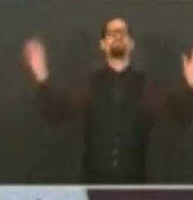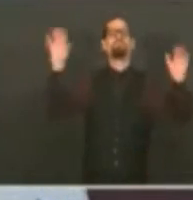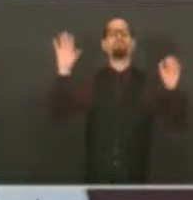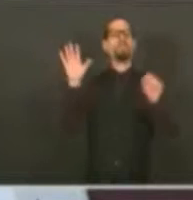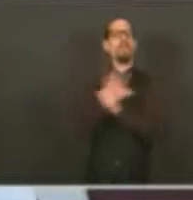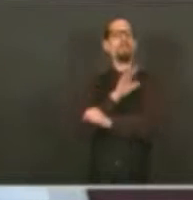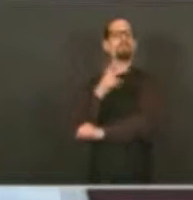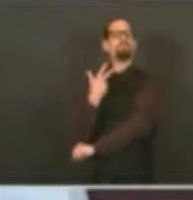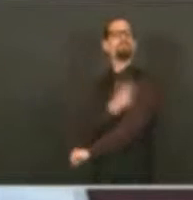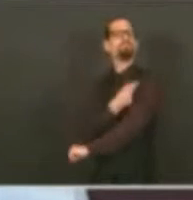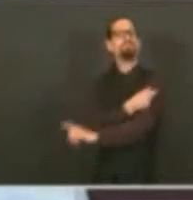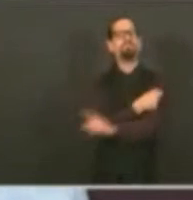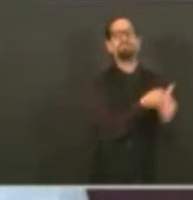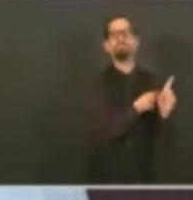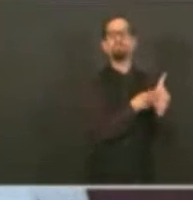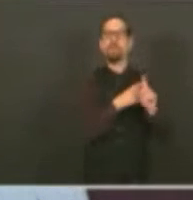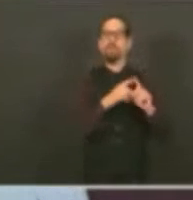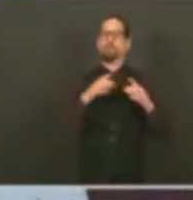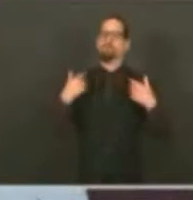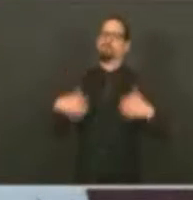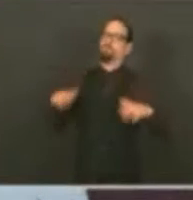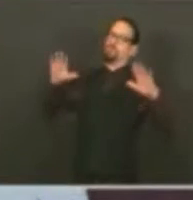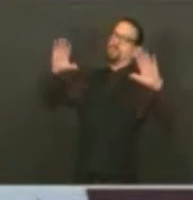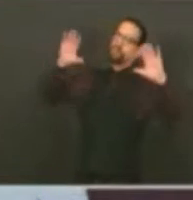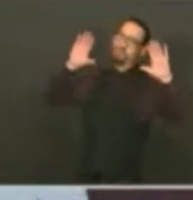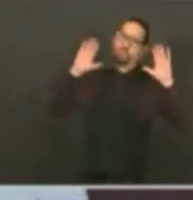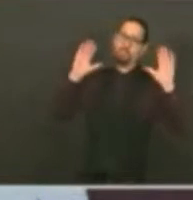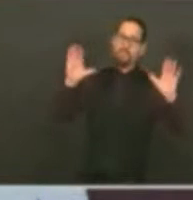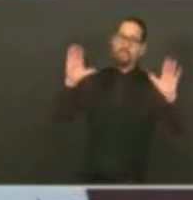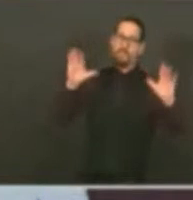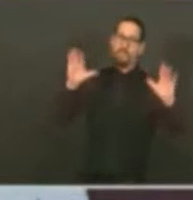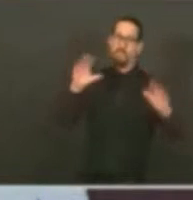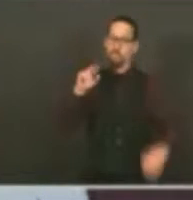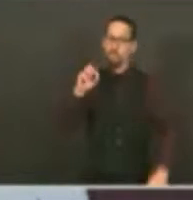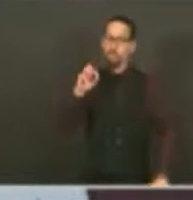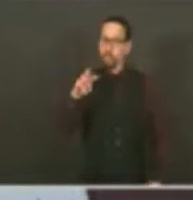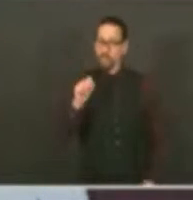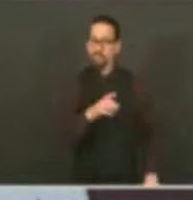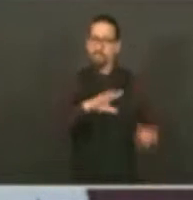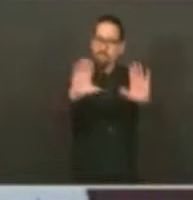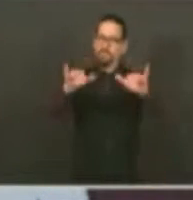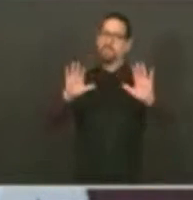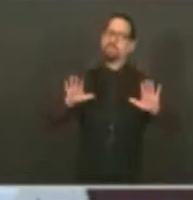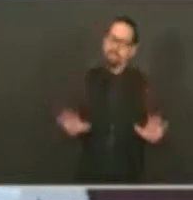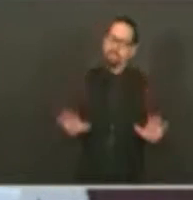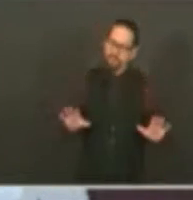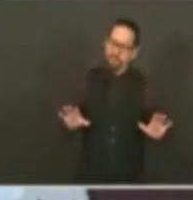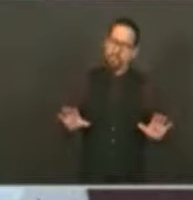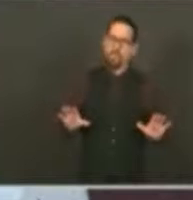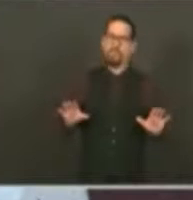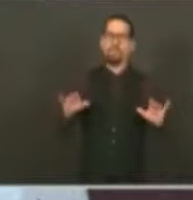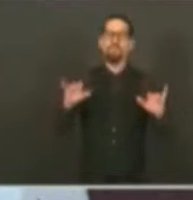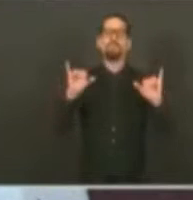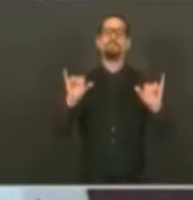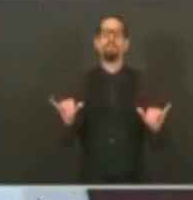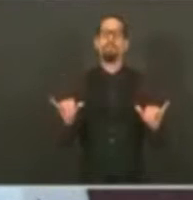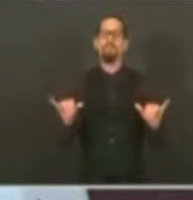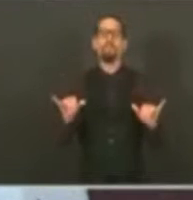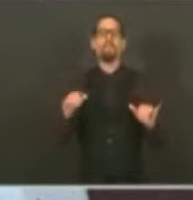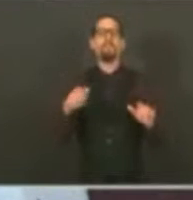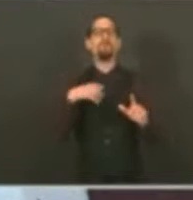really fantastic news. I do want to temper expectations to say is that there are many variables that can affect